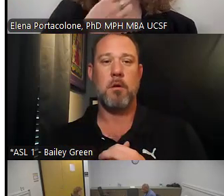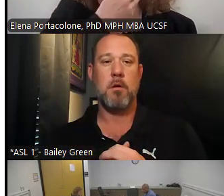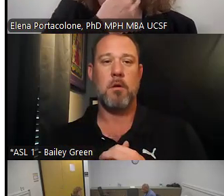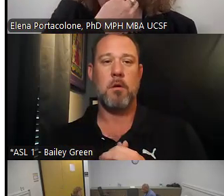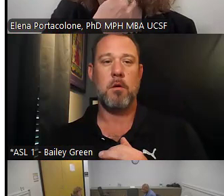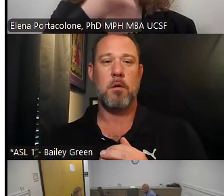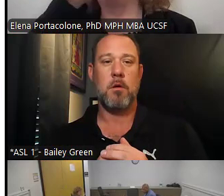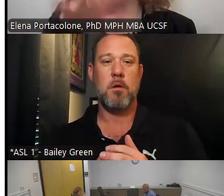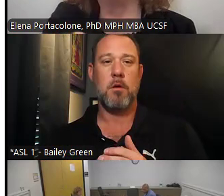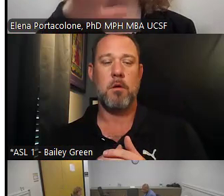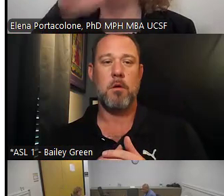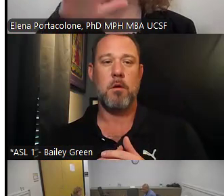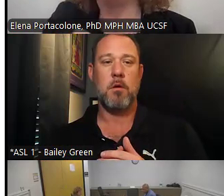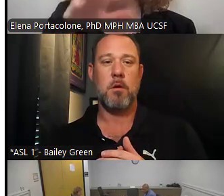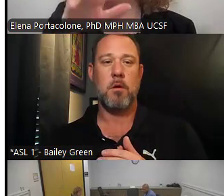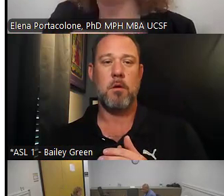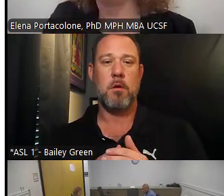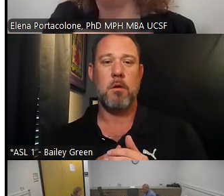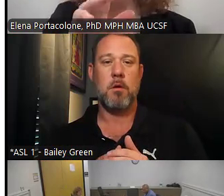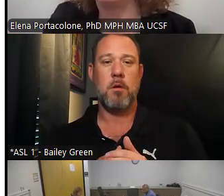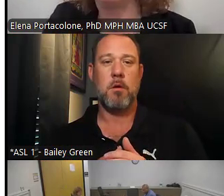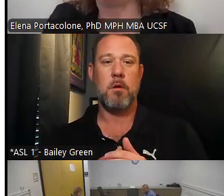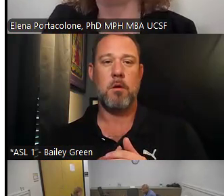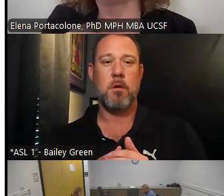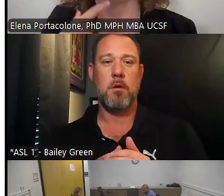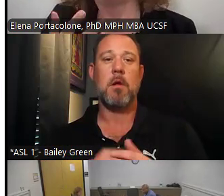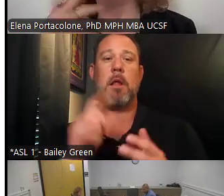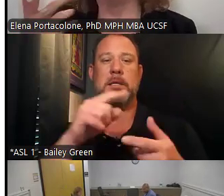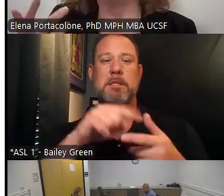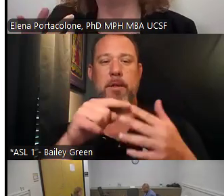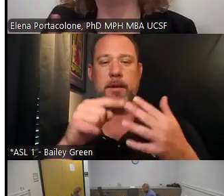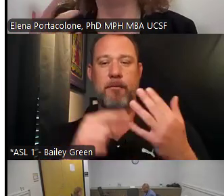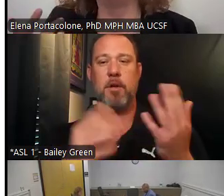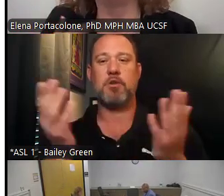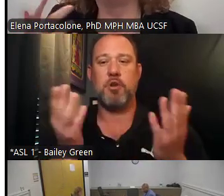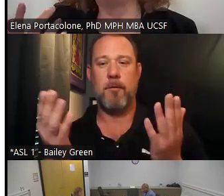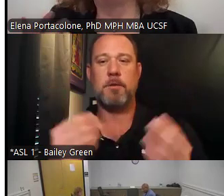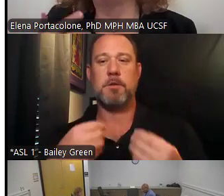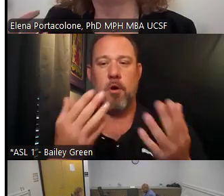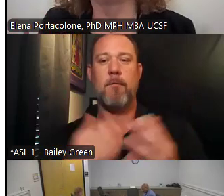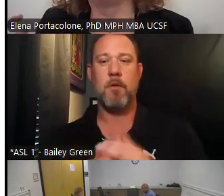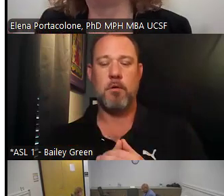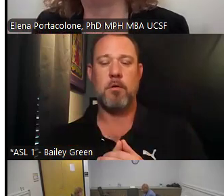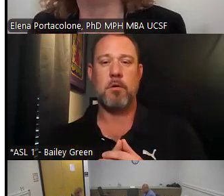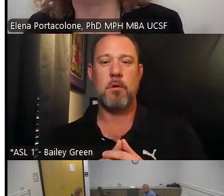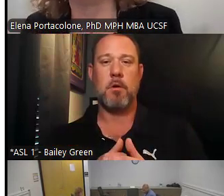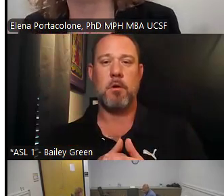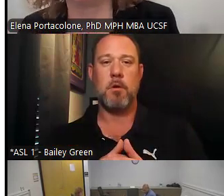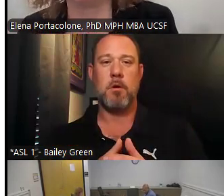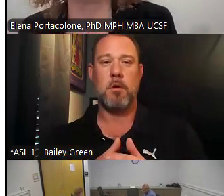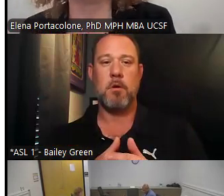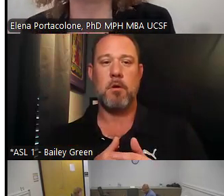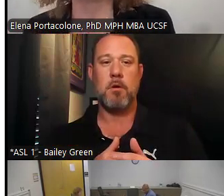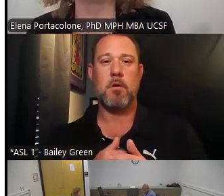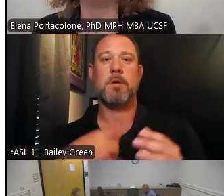And here you can see the services offered. But I interviewed 11